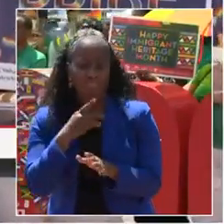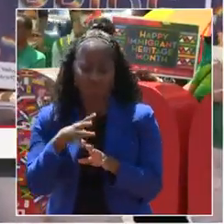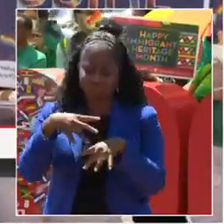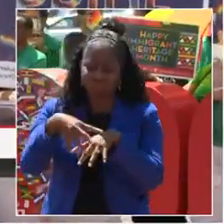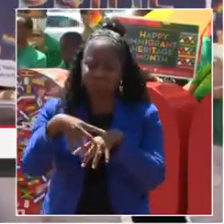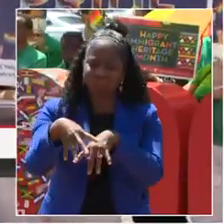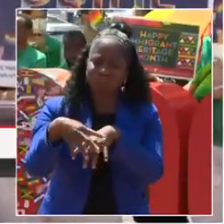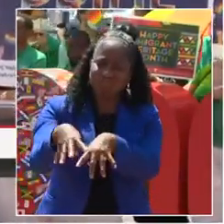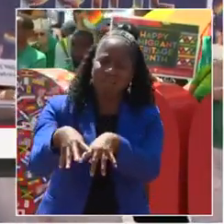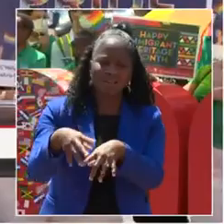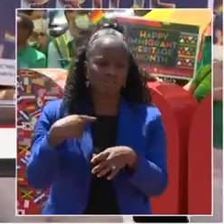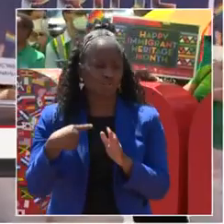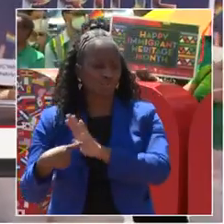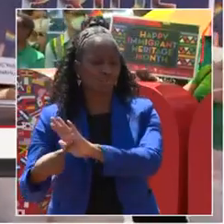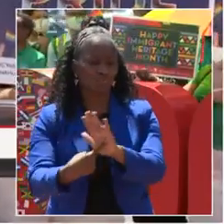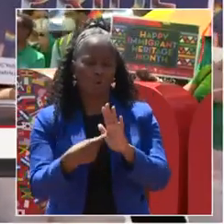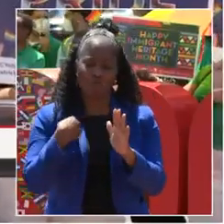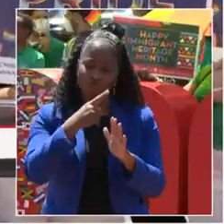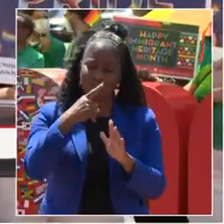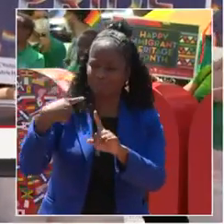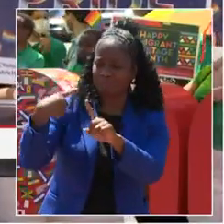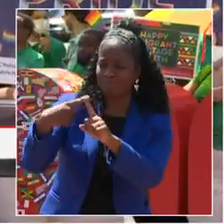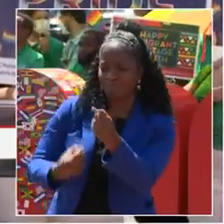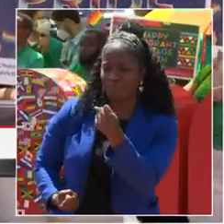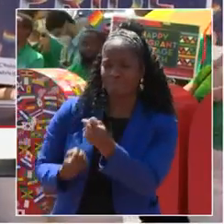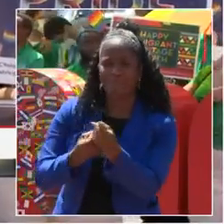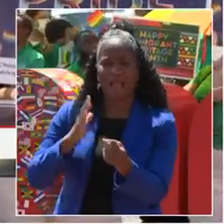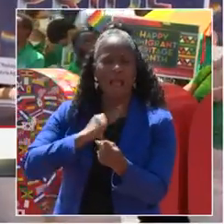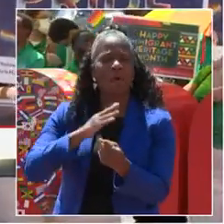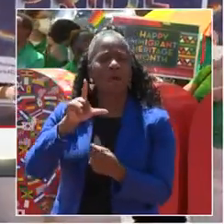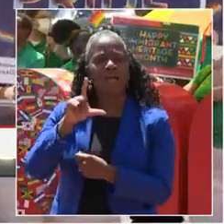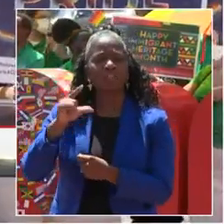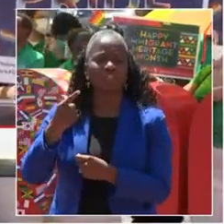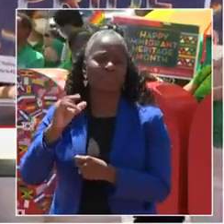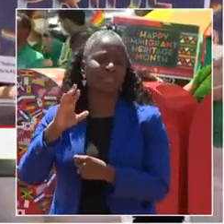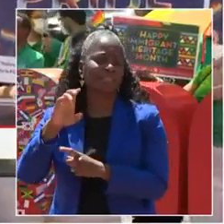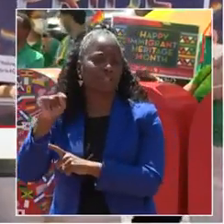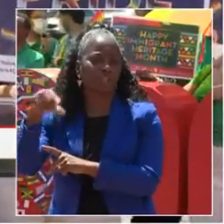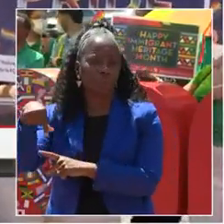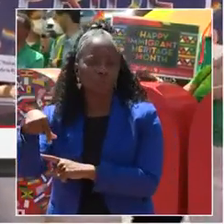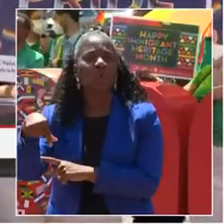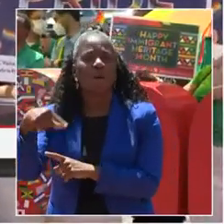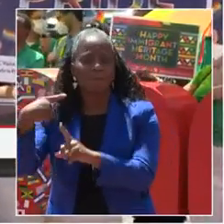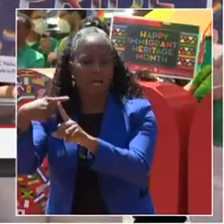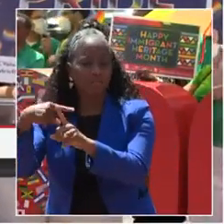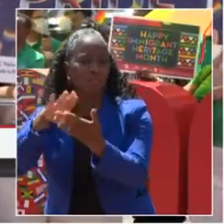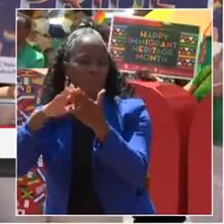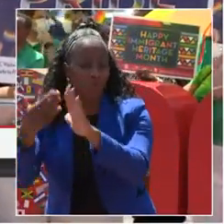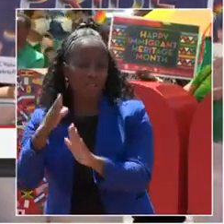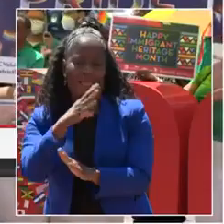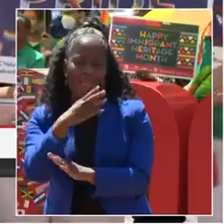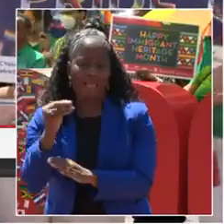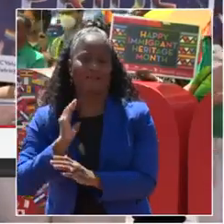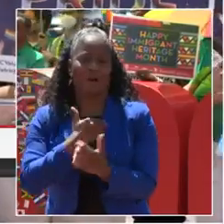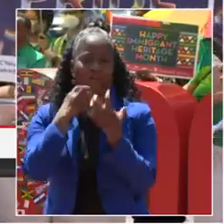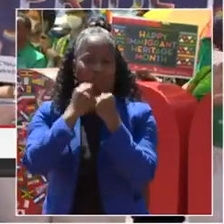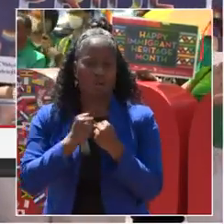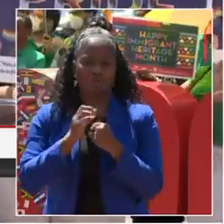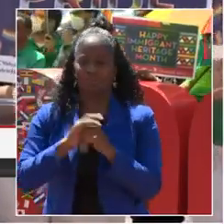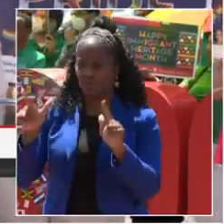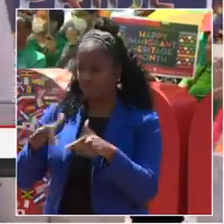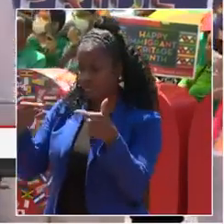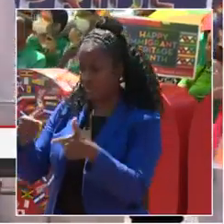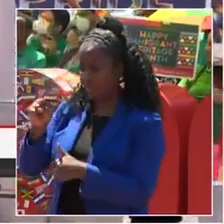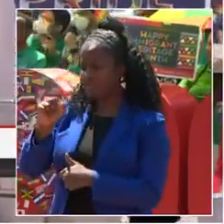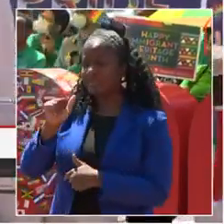parade to champion our LGBTQ plus community and our DC values. Now I would like to turn it to Sahan